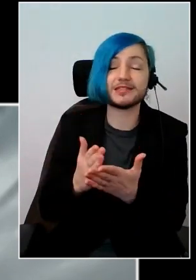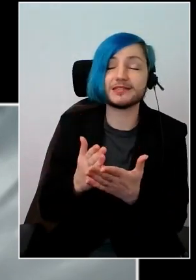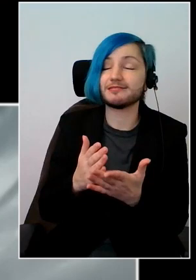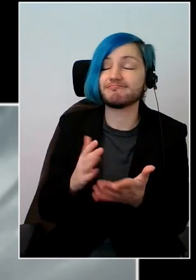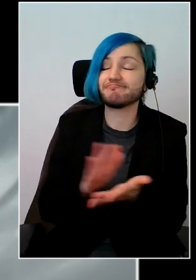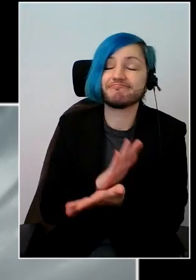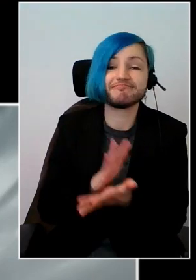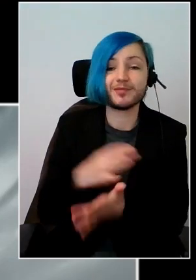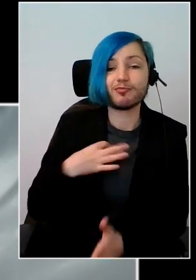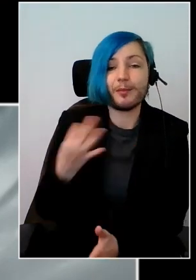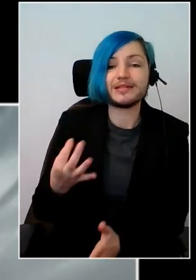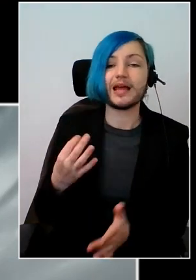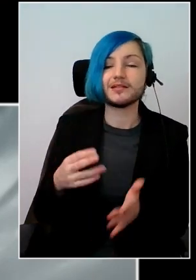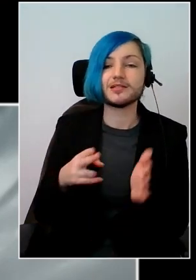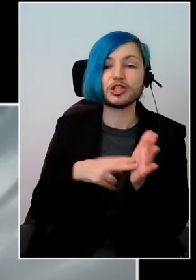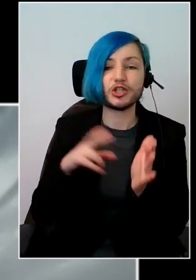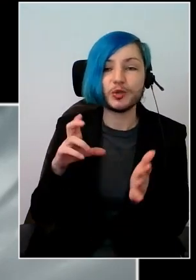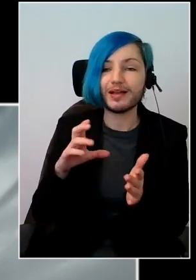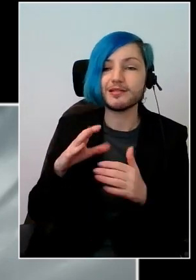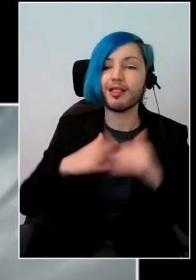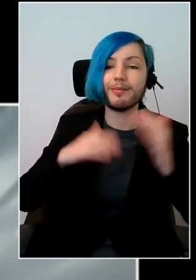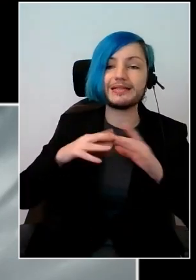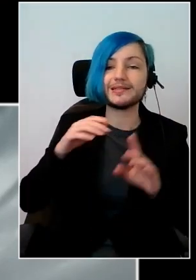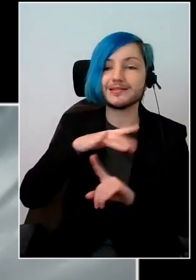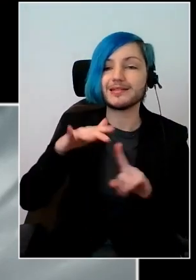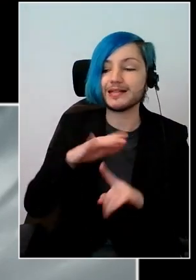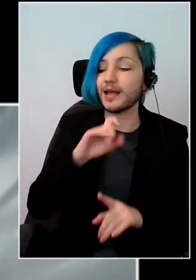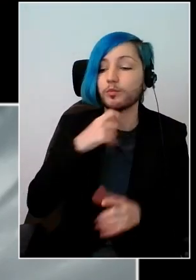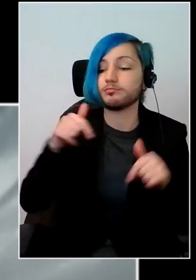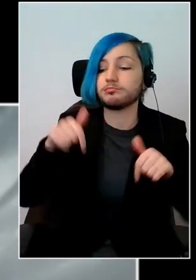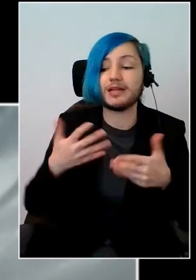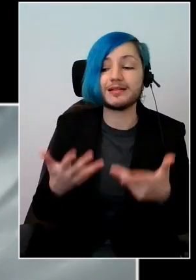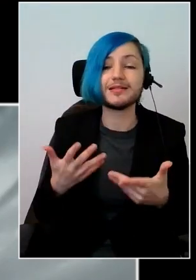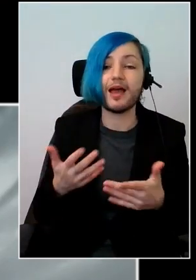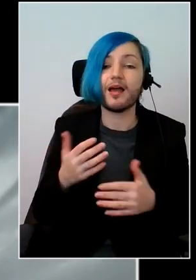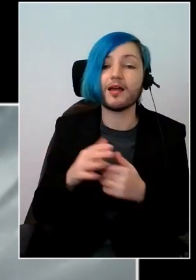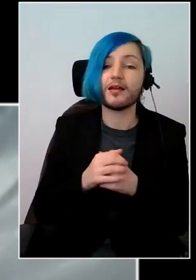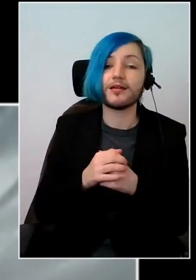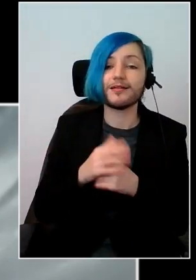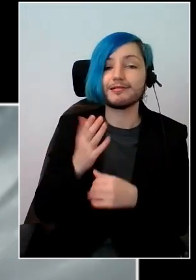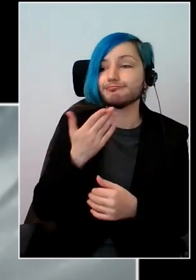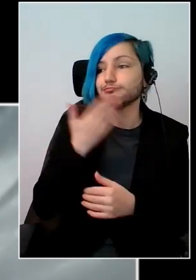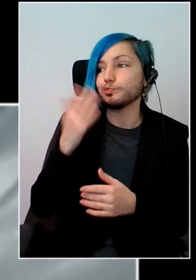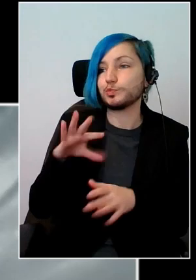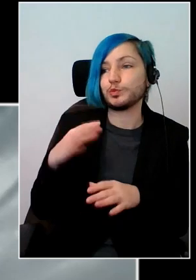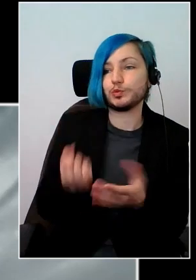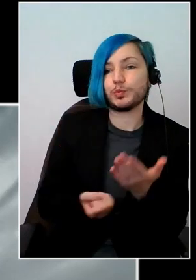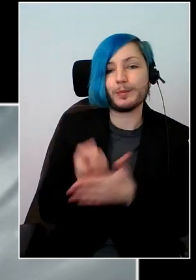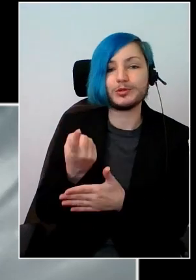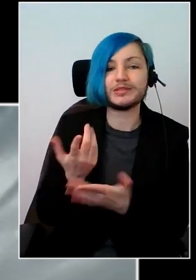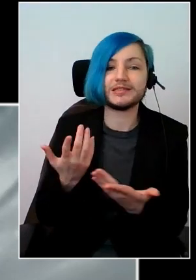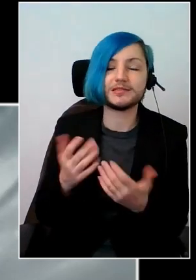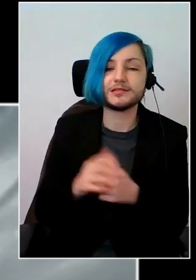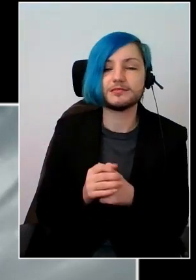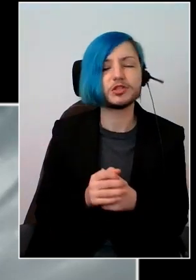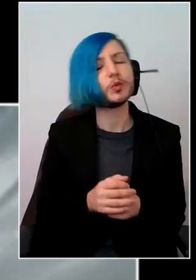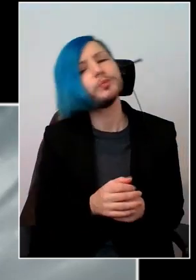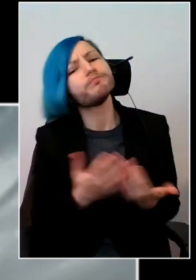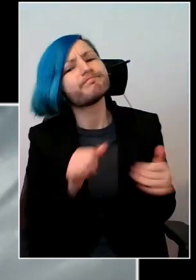as well. And I wouldn't be where I am today without the opportunity. So thank you. What would you say the highlight has been of your